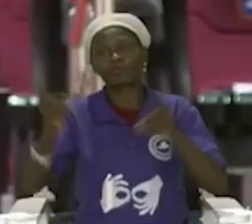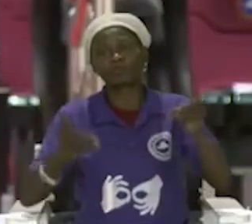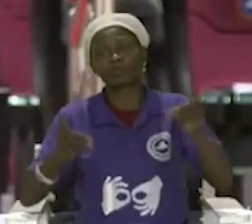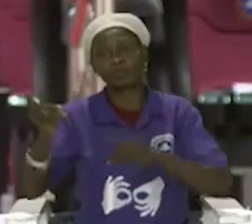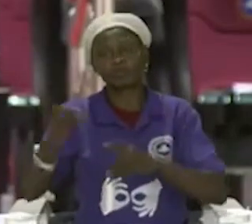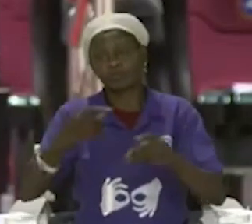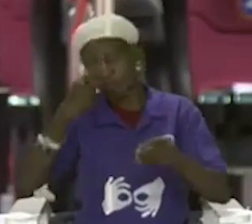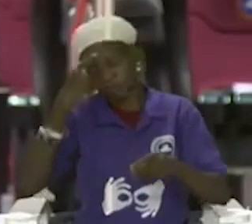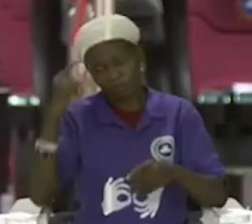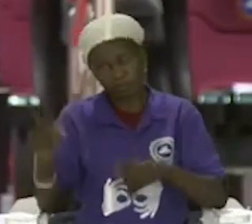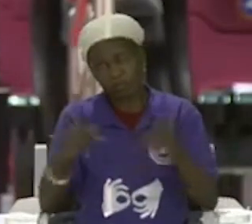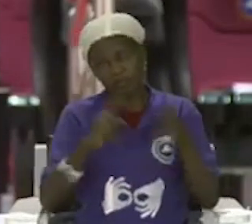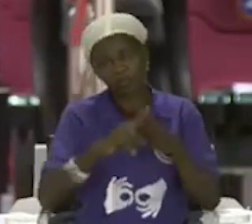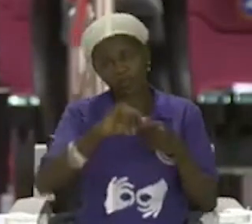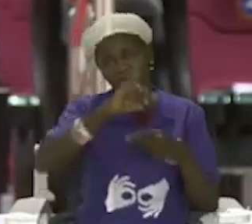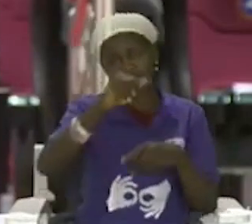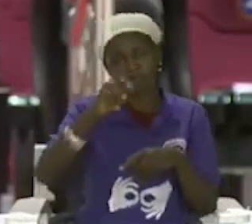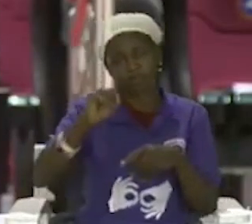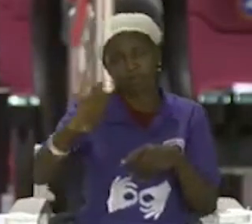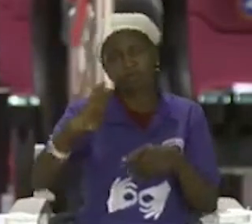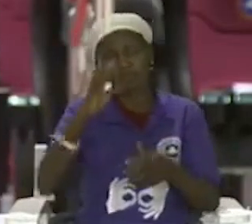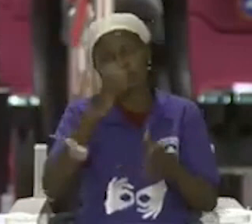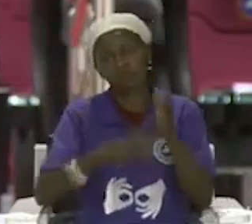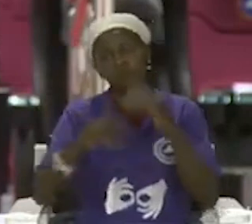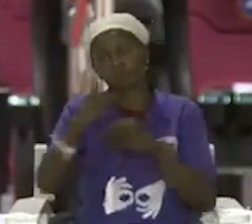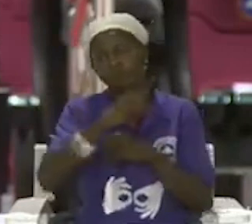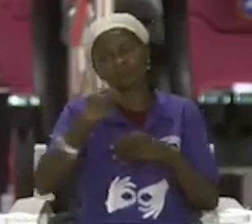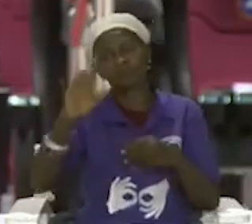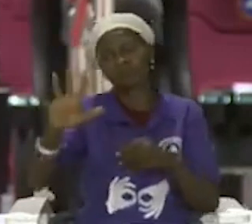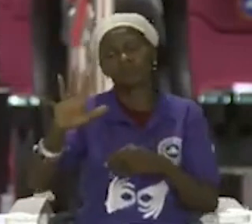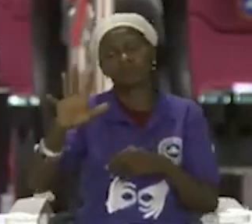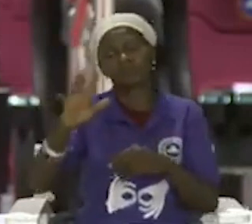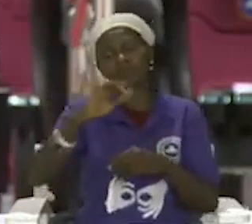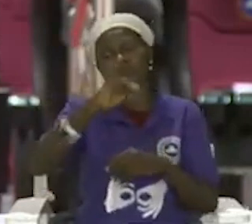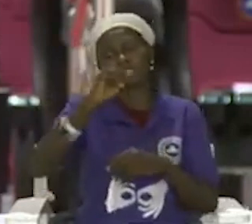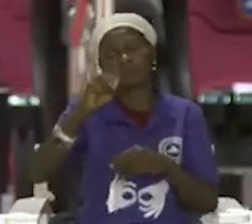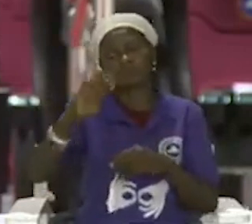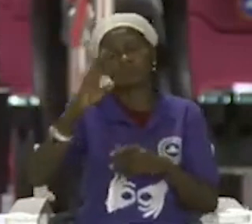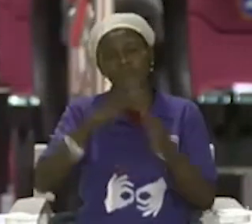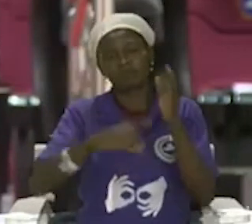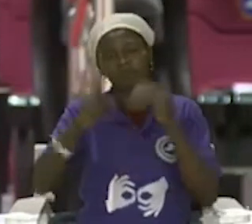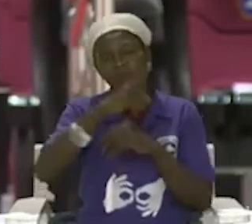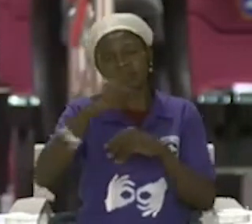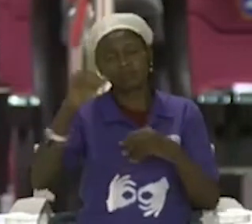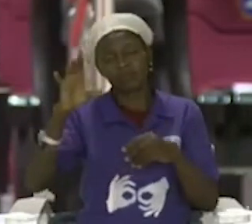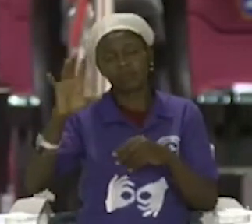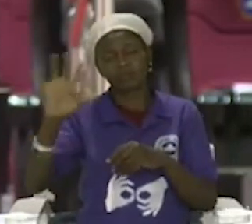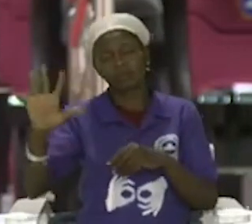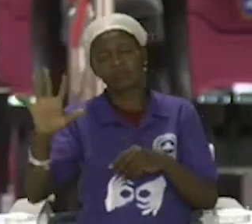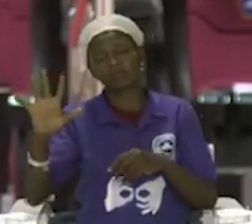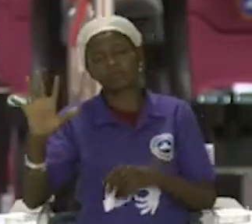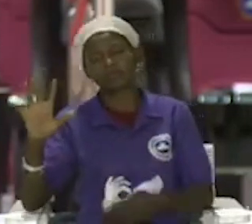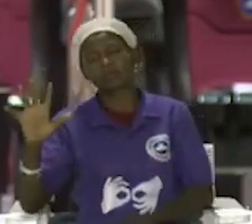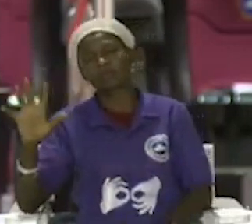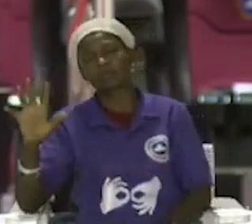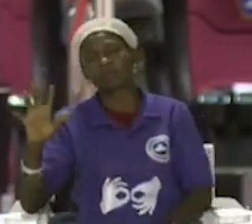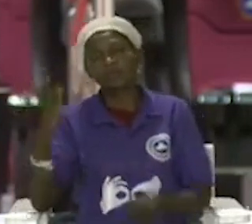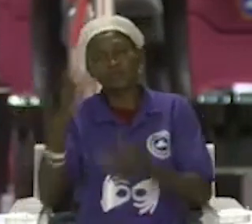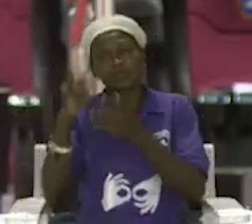Because according to James chapter 1 verse 5, one of my children mentioned something along that